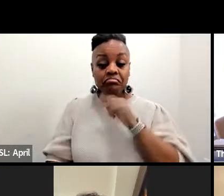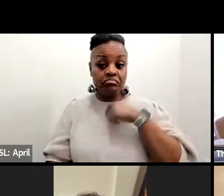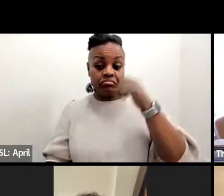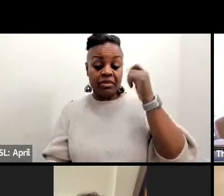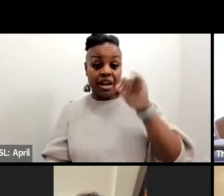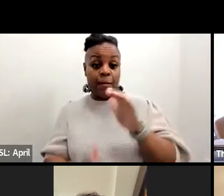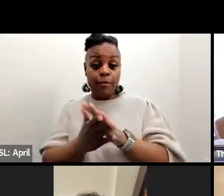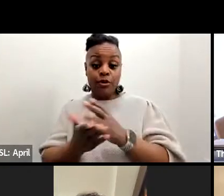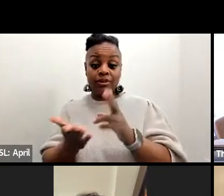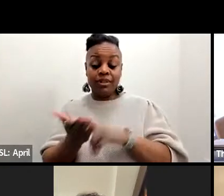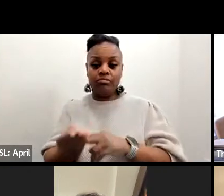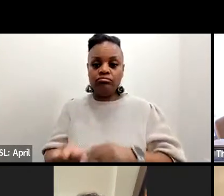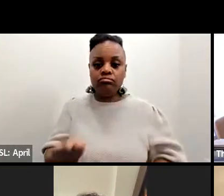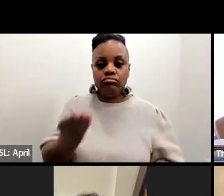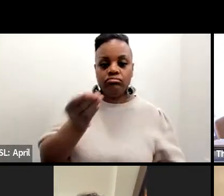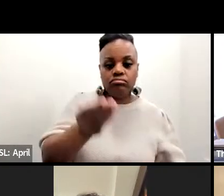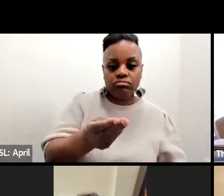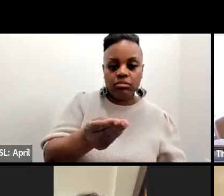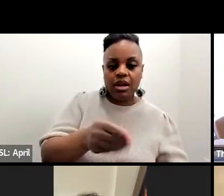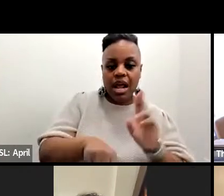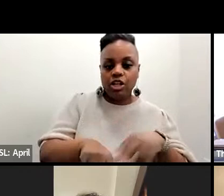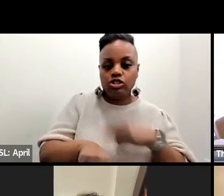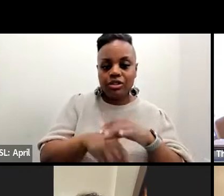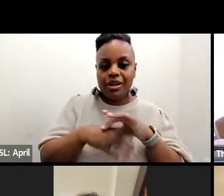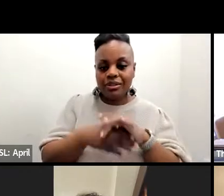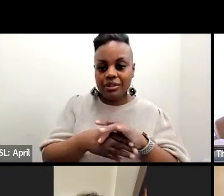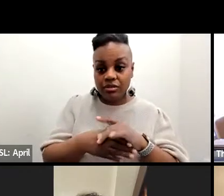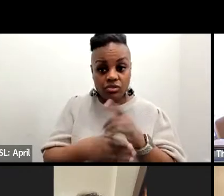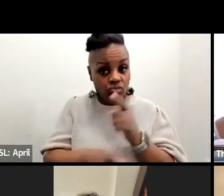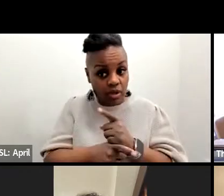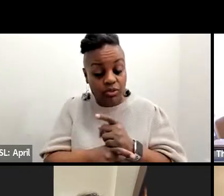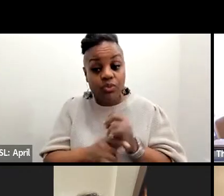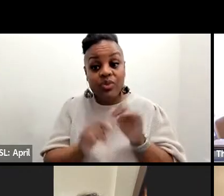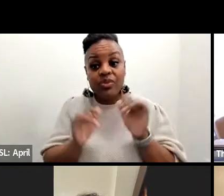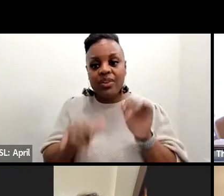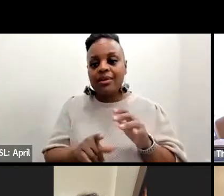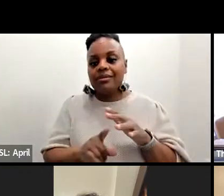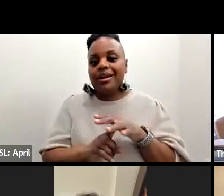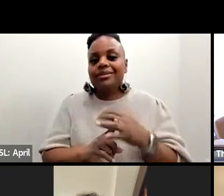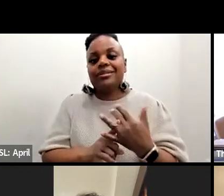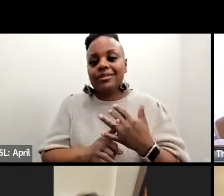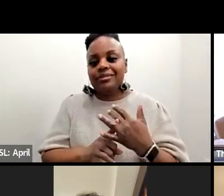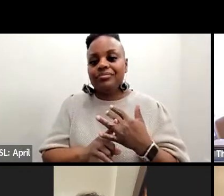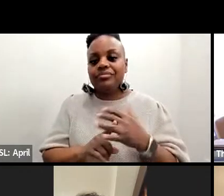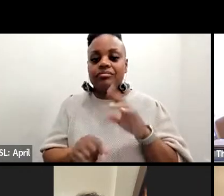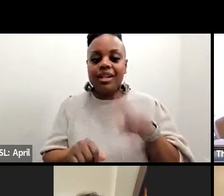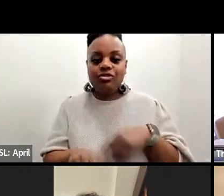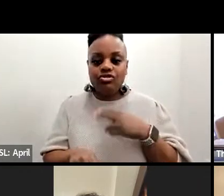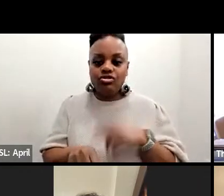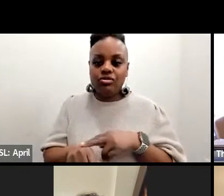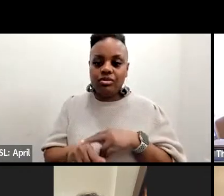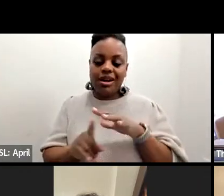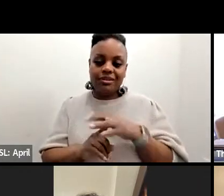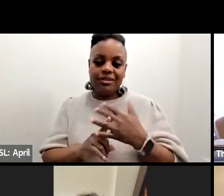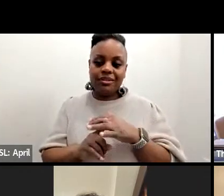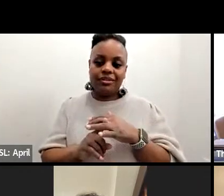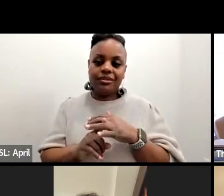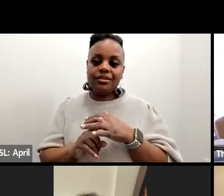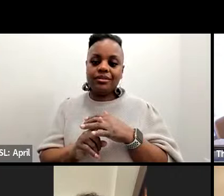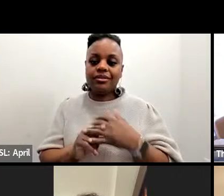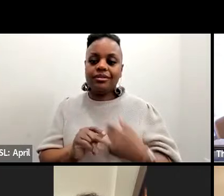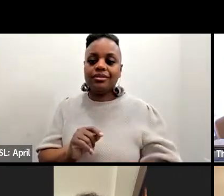in this book were conditioned essentially by that upbringing. So the authors do a great job of building